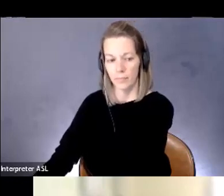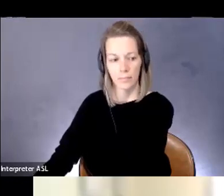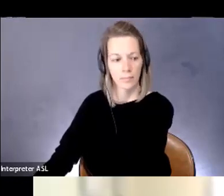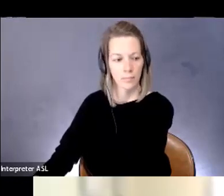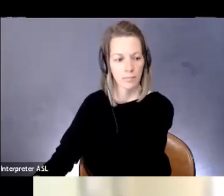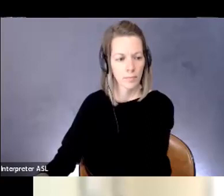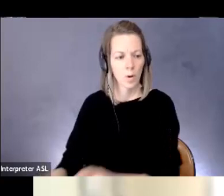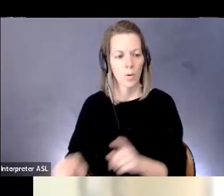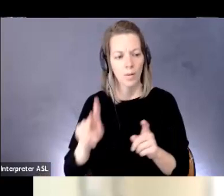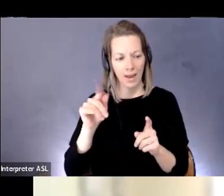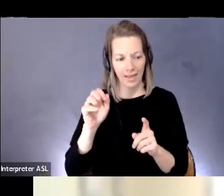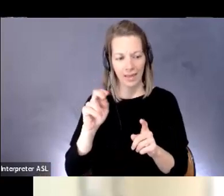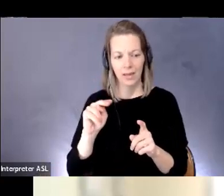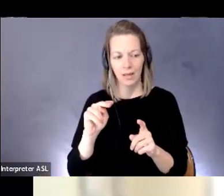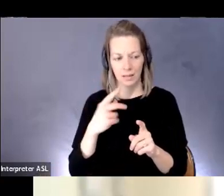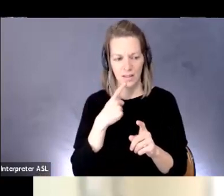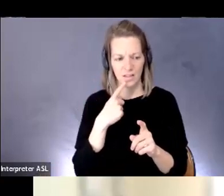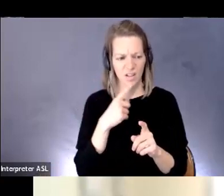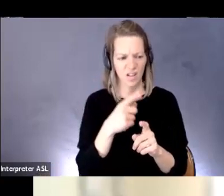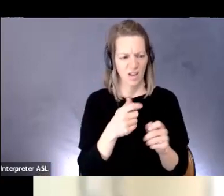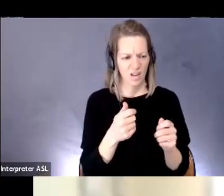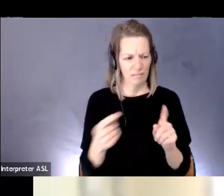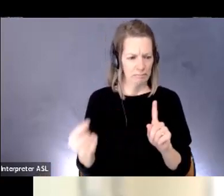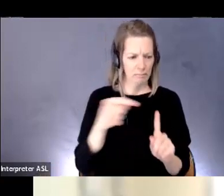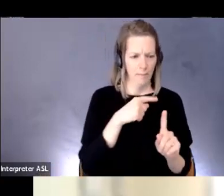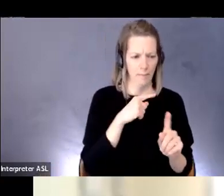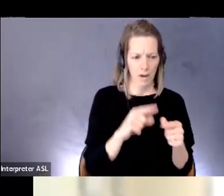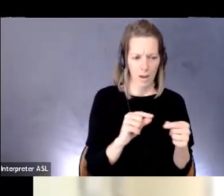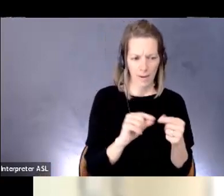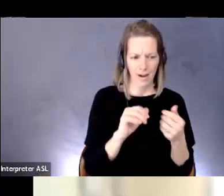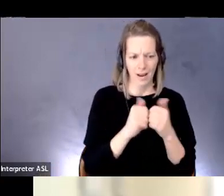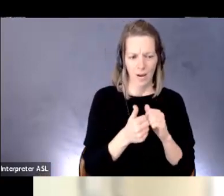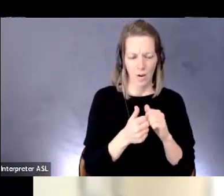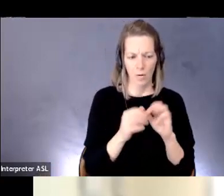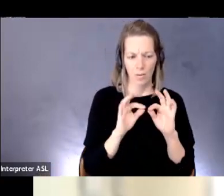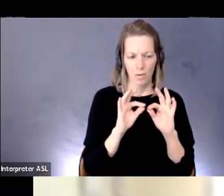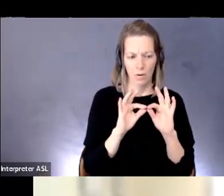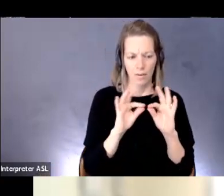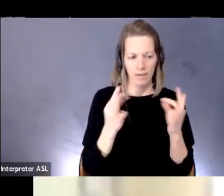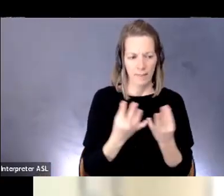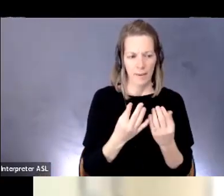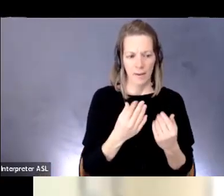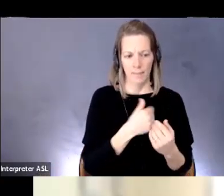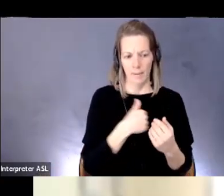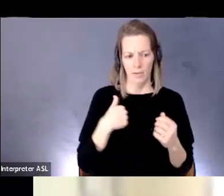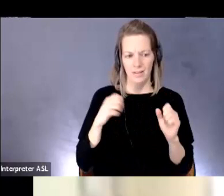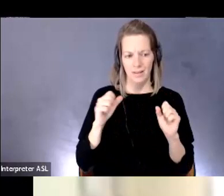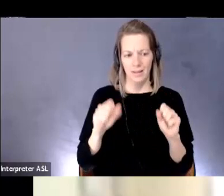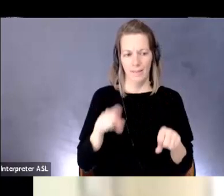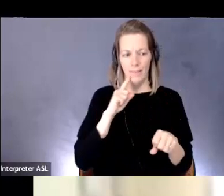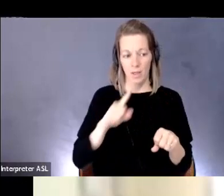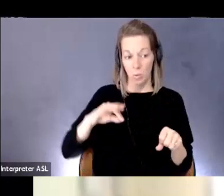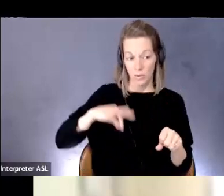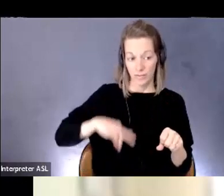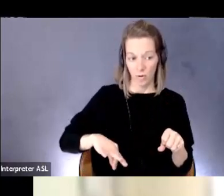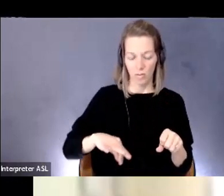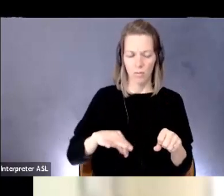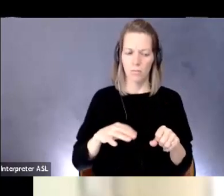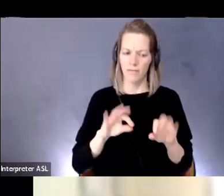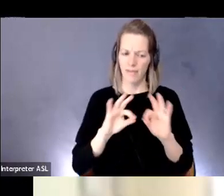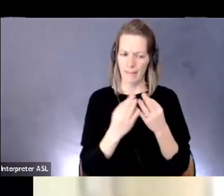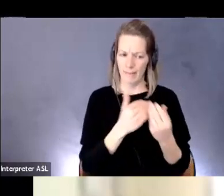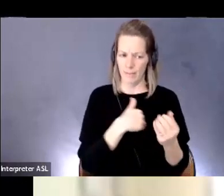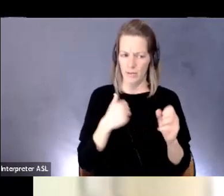Oh, so Kathleen follows up on her earlier comment, following back on my comment on how family members can be useful. Is there a way that family members